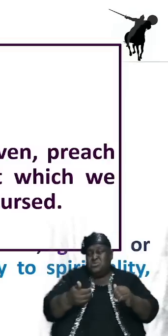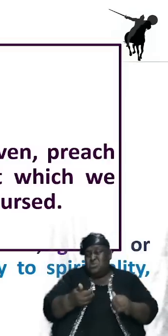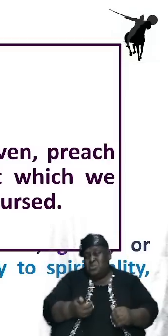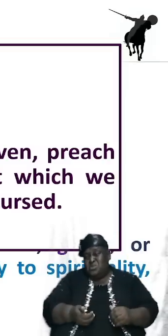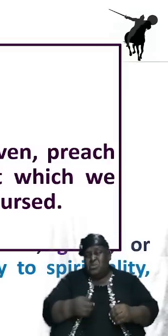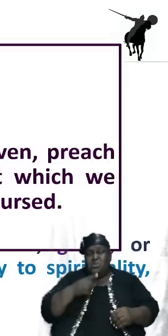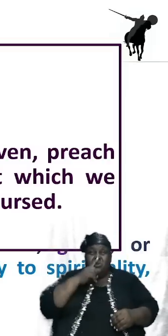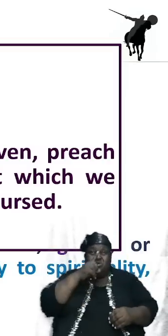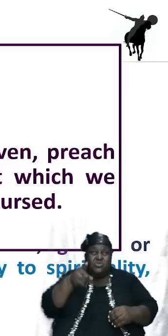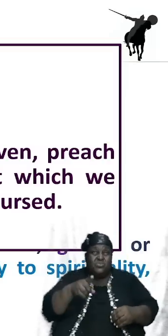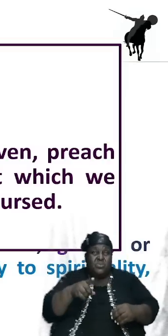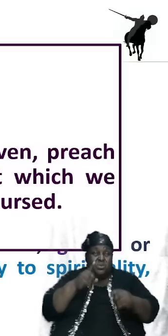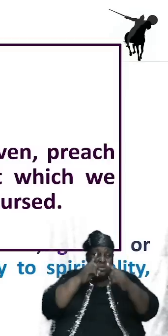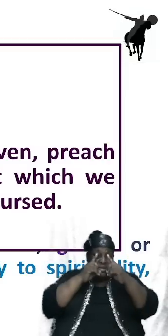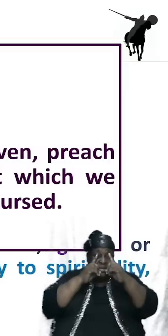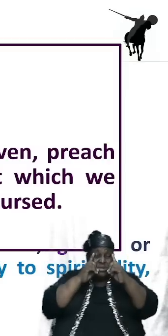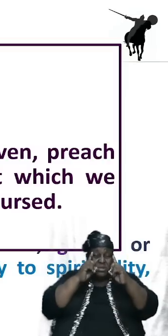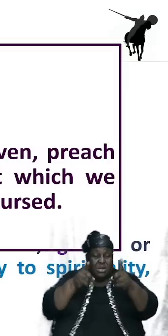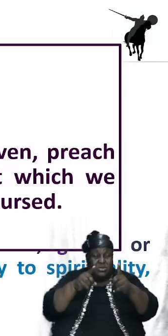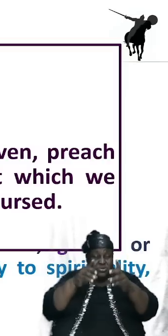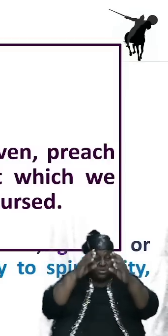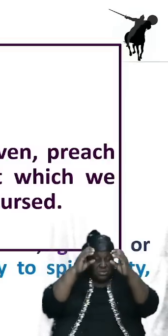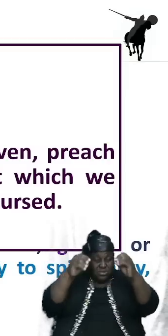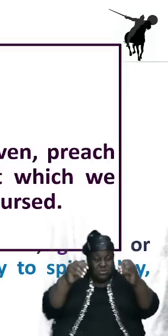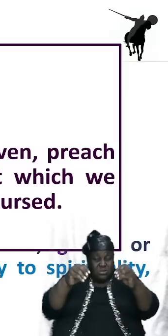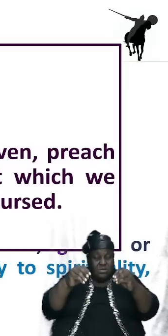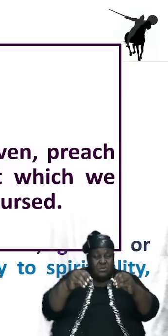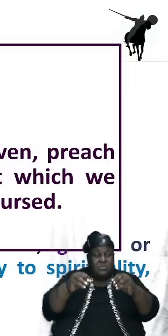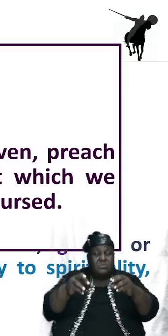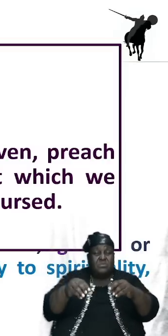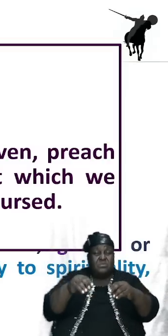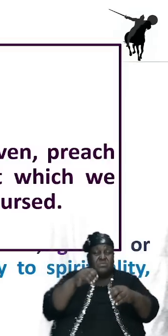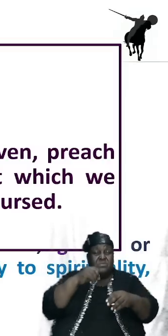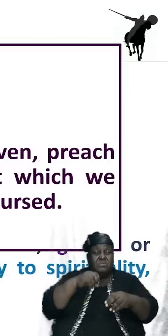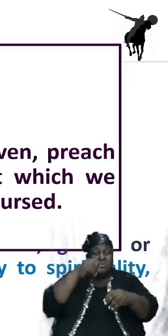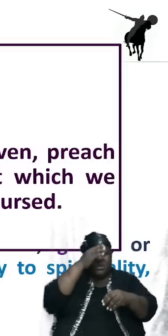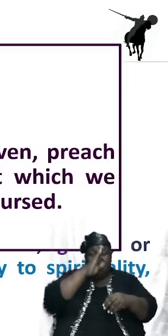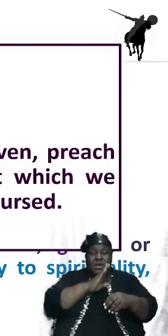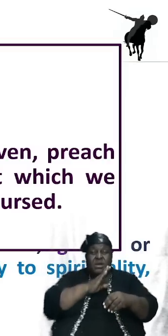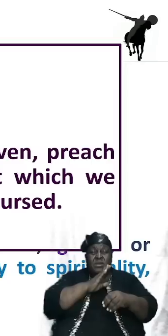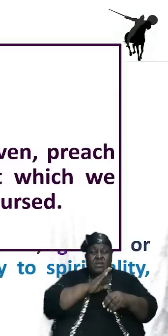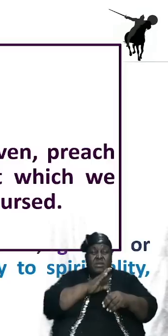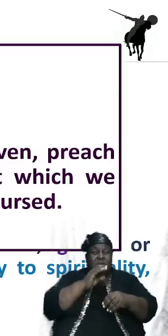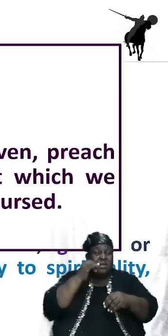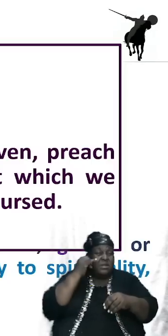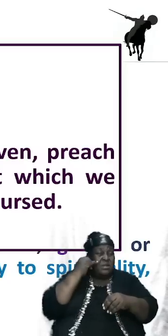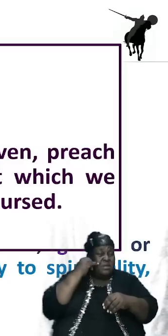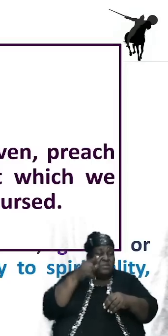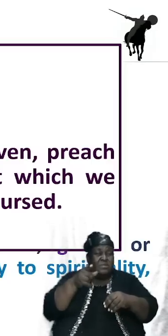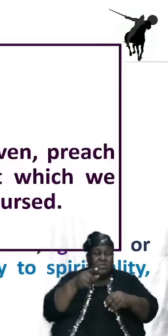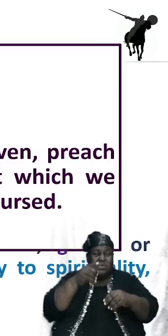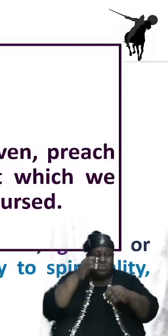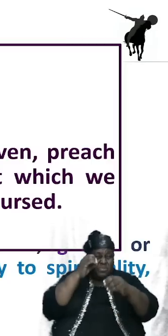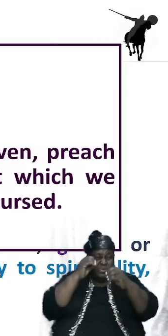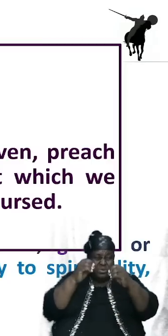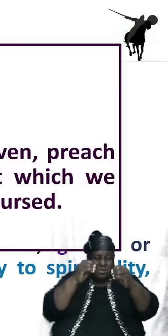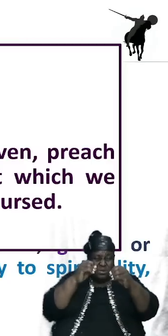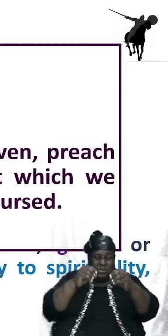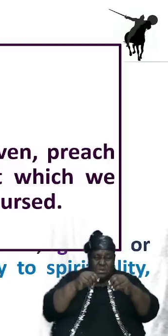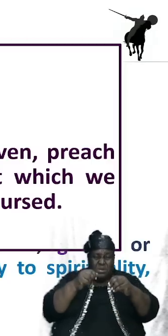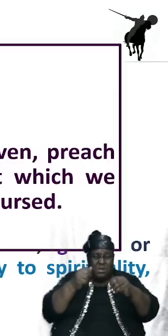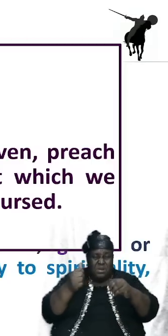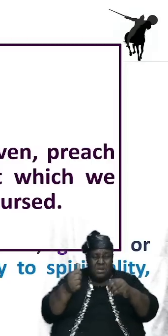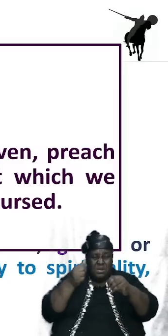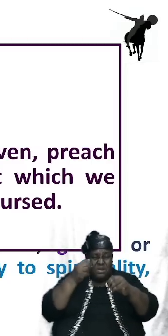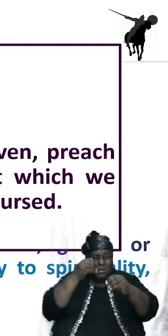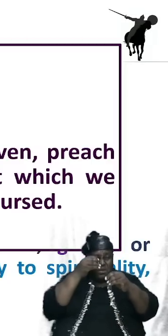the doctrine that he was teaching was from God. If we preach anything else to you, if we start deviating and say we'll get